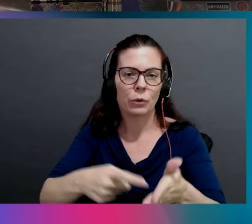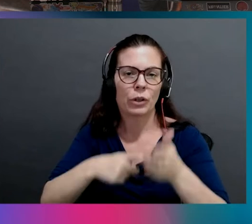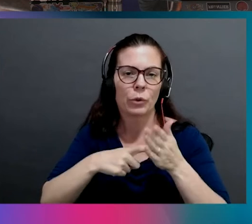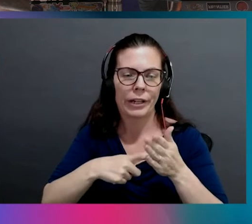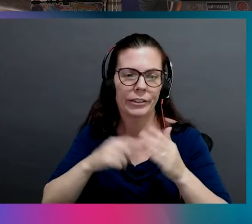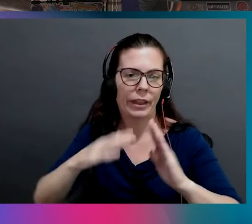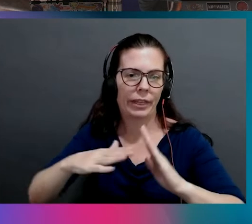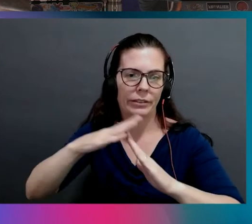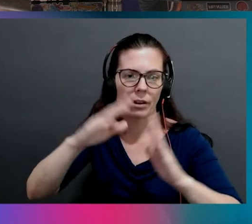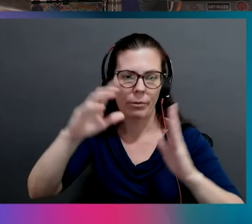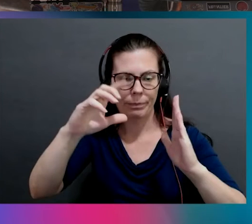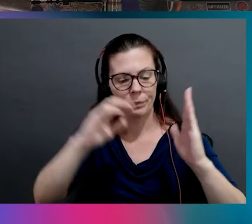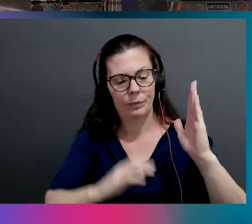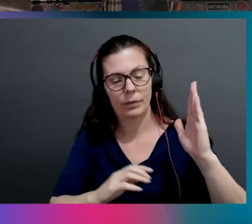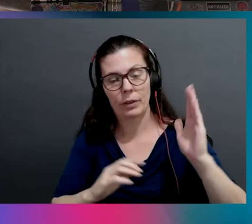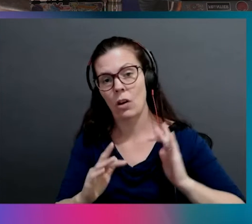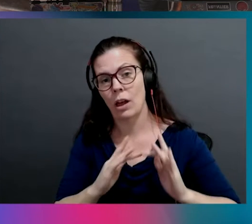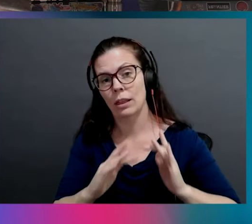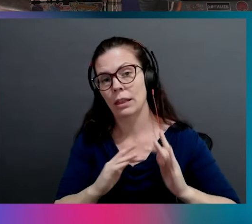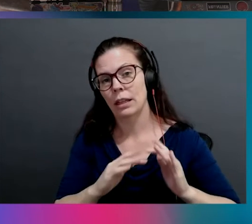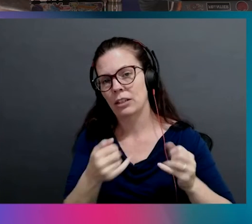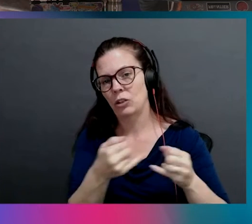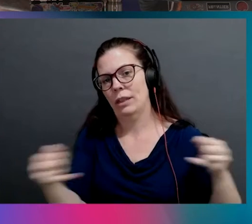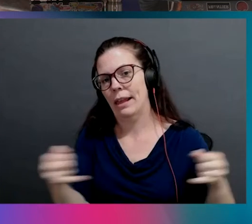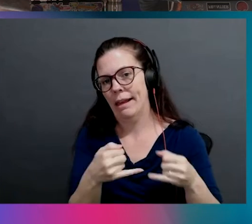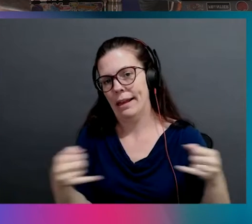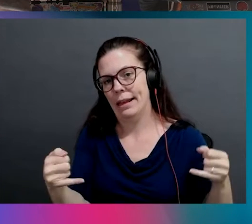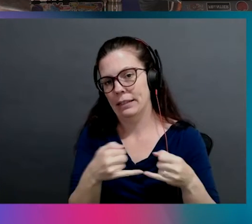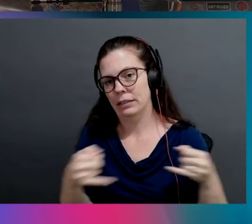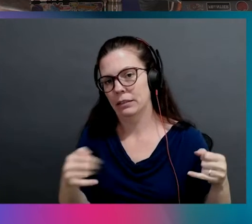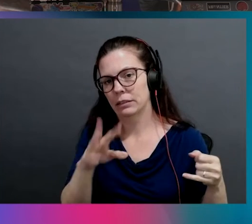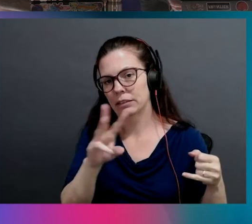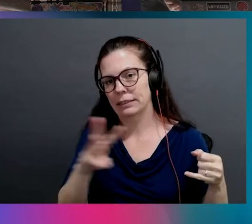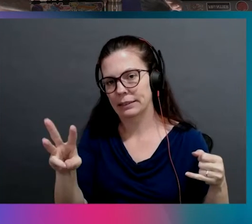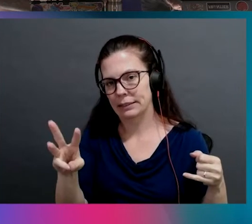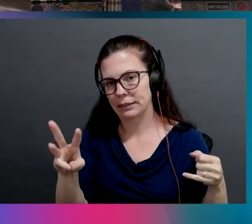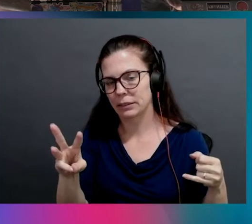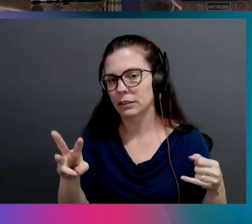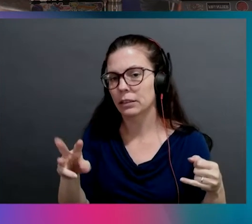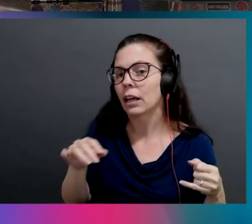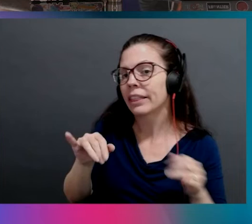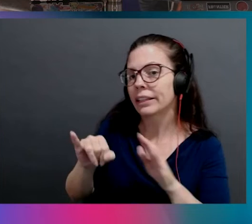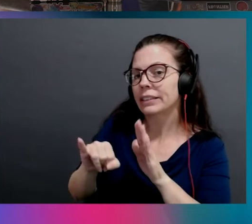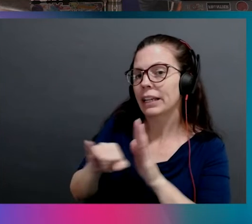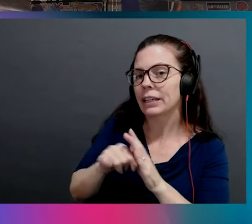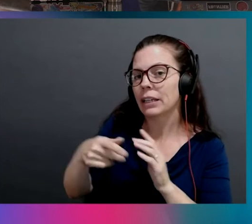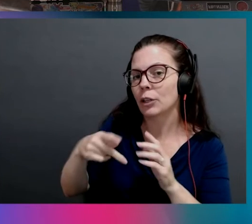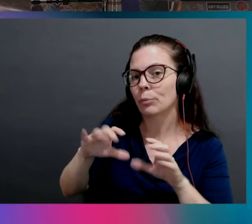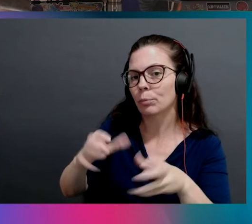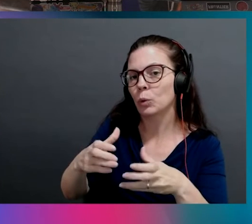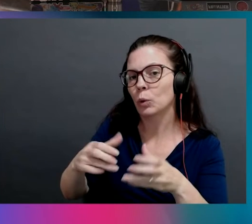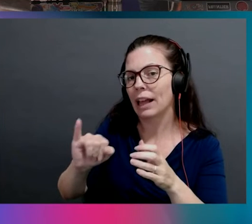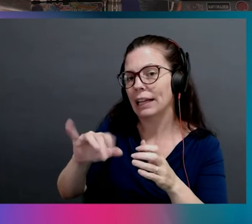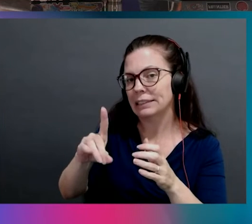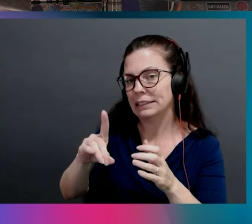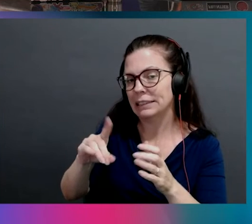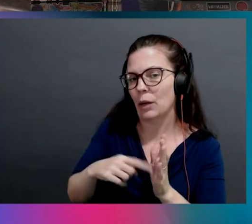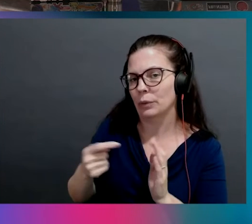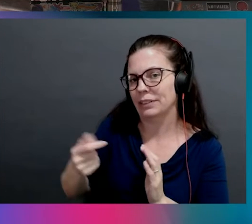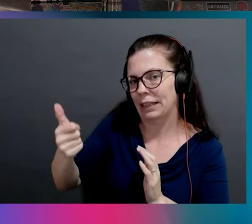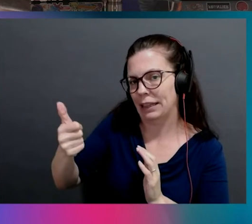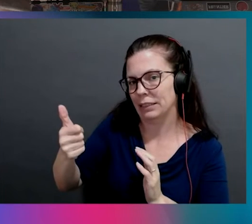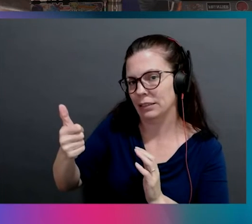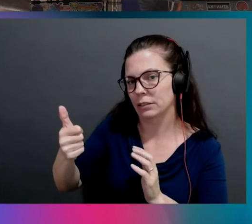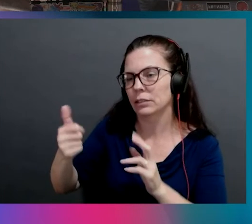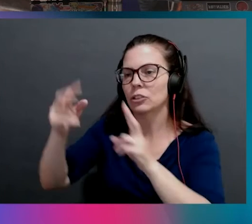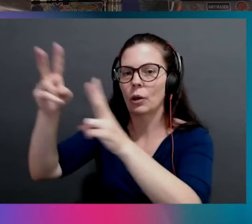On line 66 here, I'm going to delete the identity pool ID and grab the output